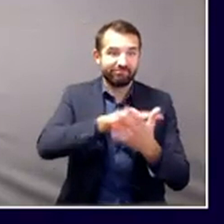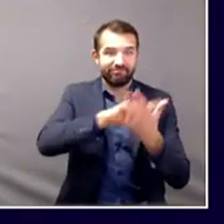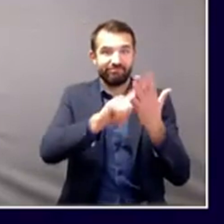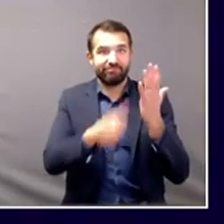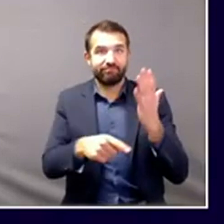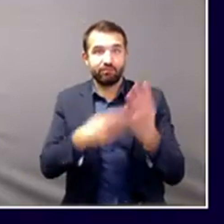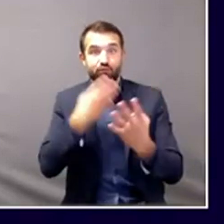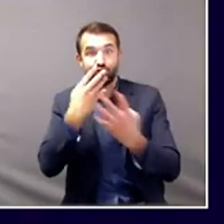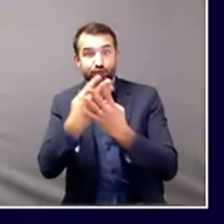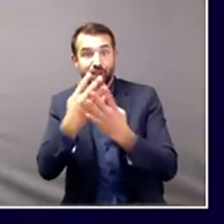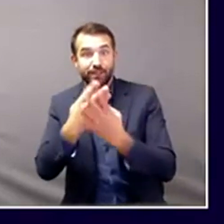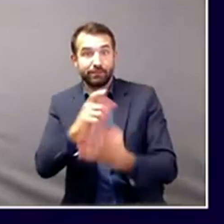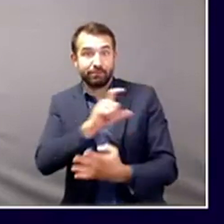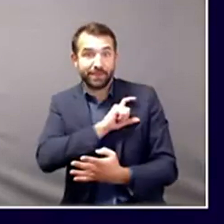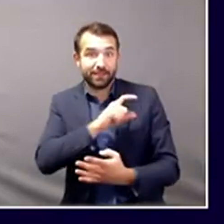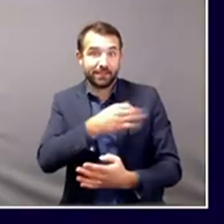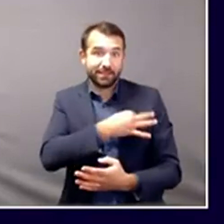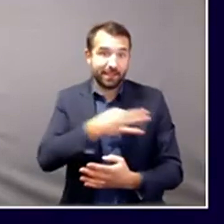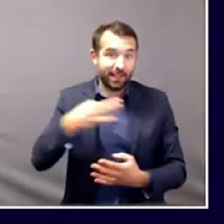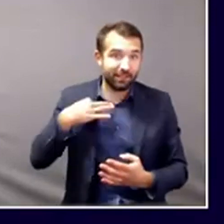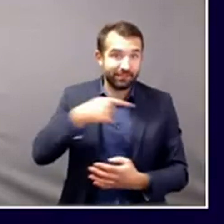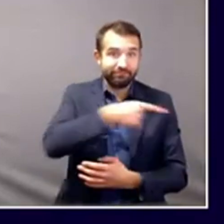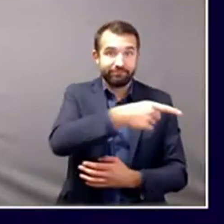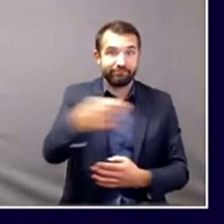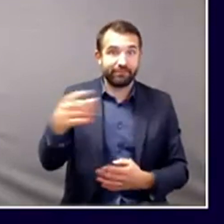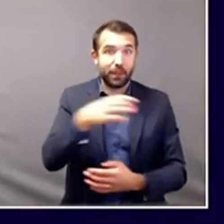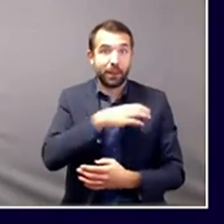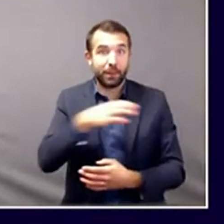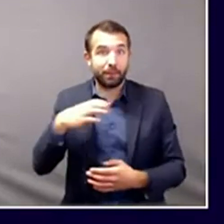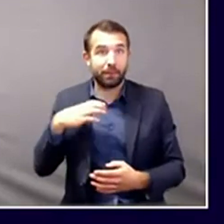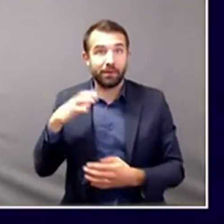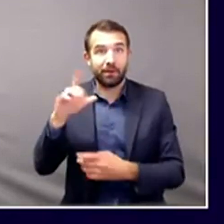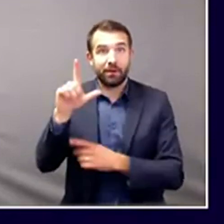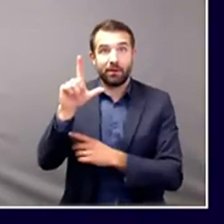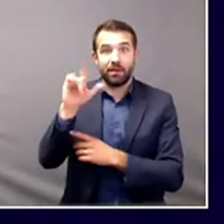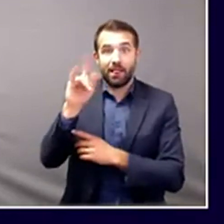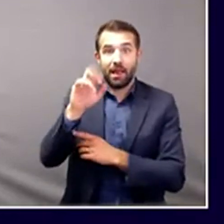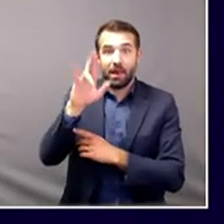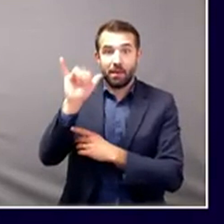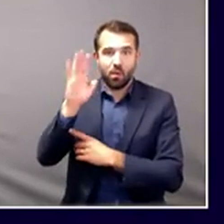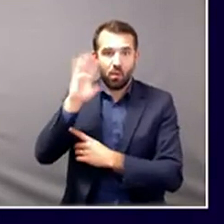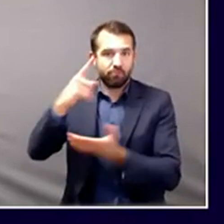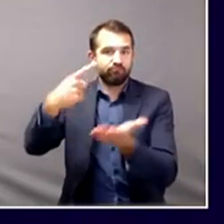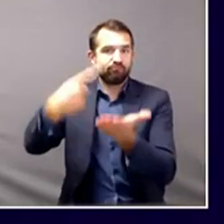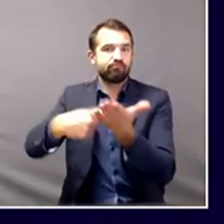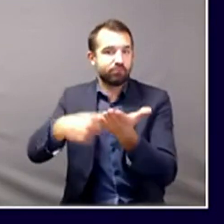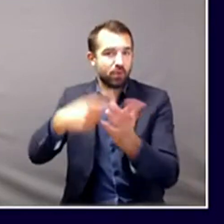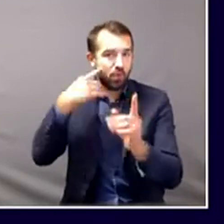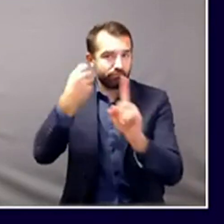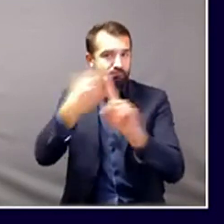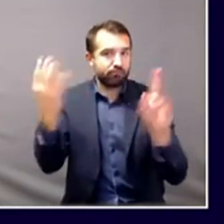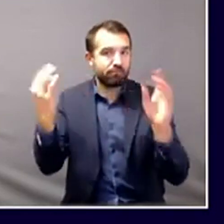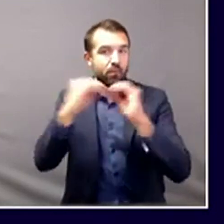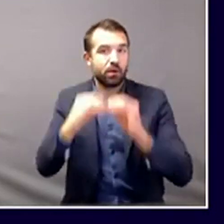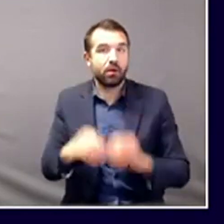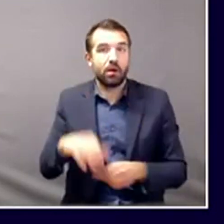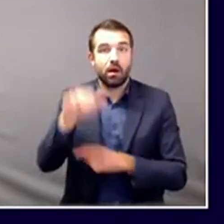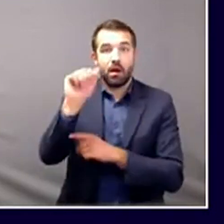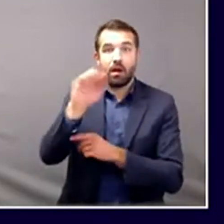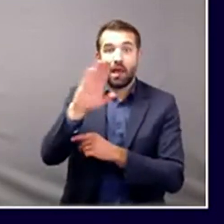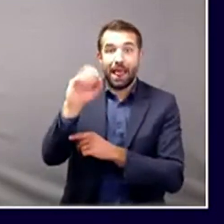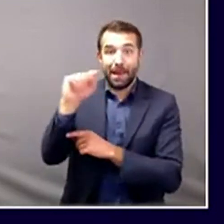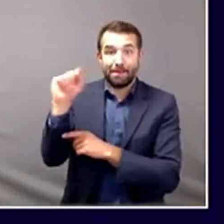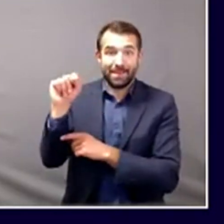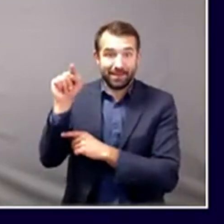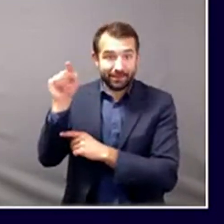Commissioner Liberty can talk about. The federal government is distributing the Abbott BinaxNOW COVID-19